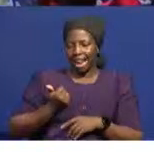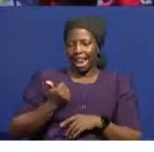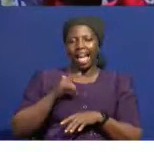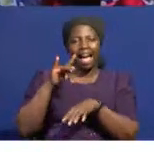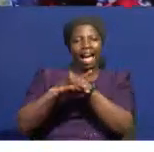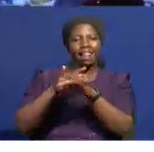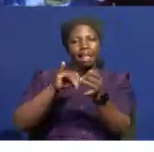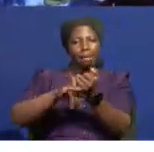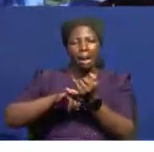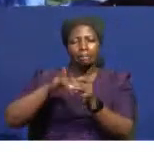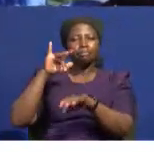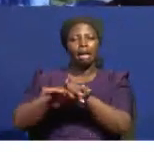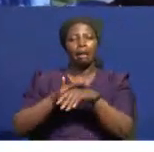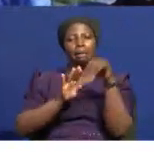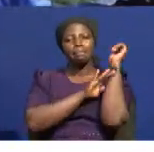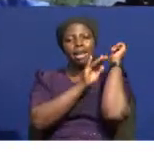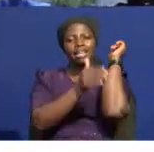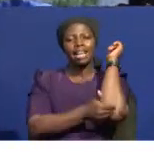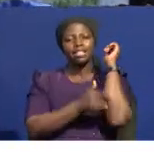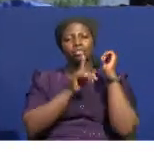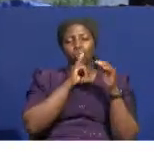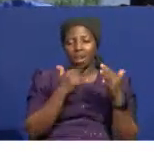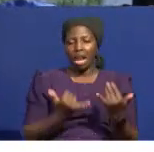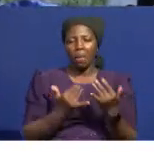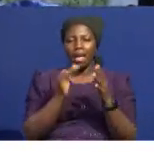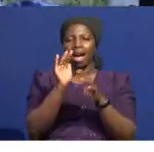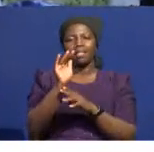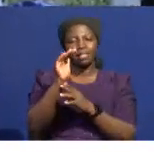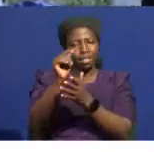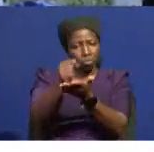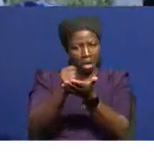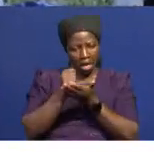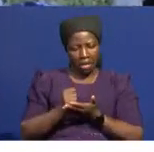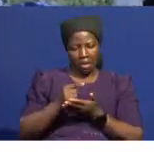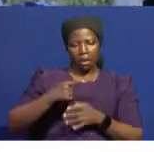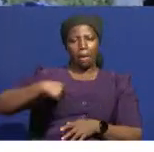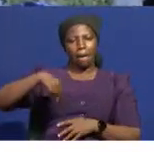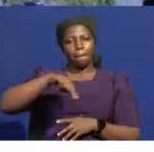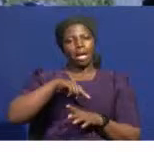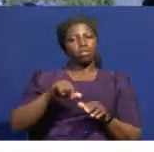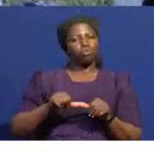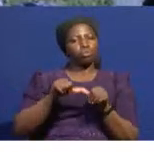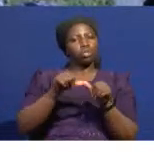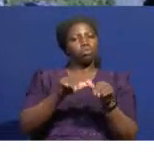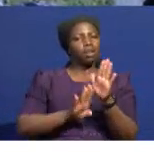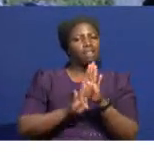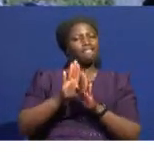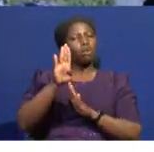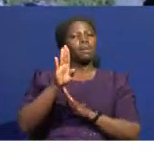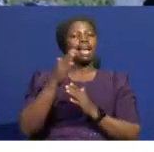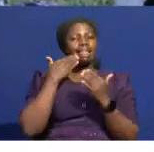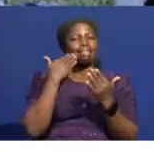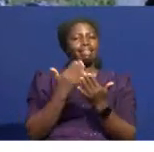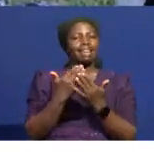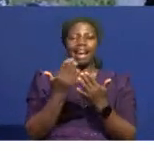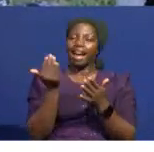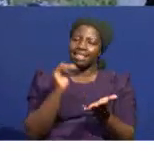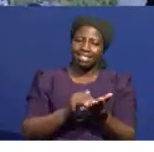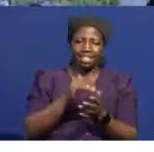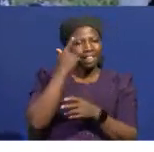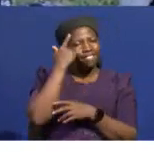early pregnancy. So si tunaomba ya kwamba mtusaidie ili si tuende mbele. Nashukuru tena kwa